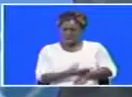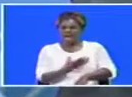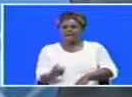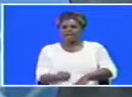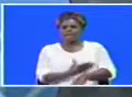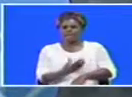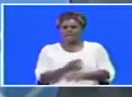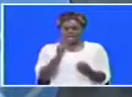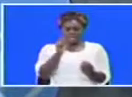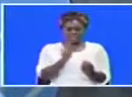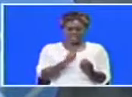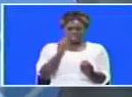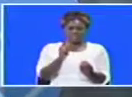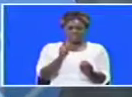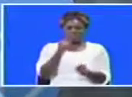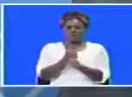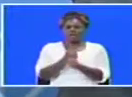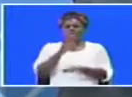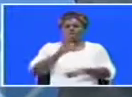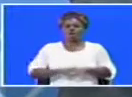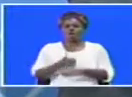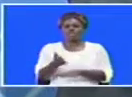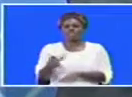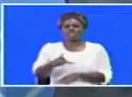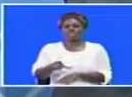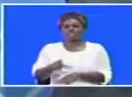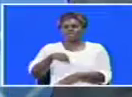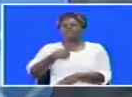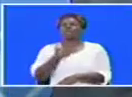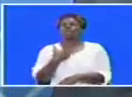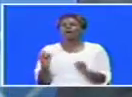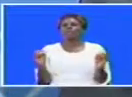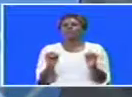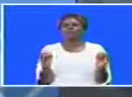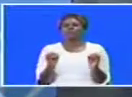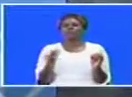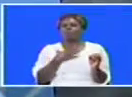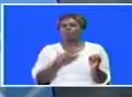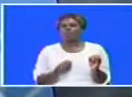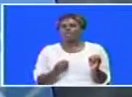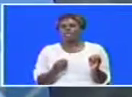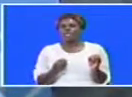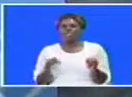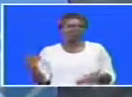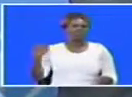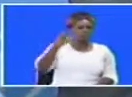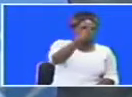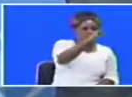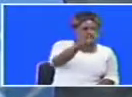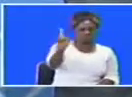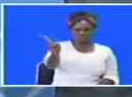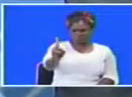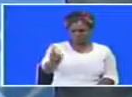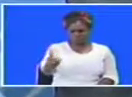those tests that we are still working to have them locally. It's not our desire. It's not our wish that we have to take people out of the country